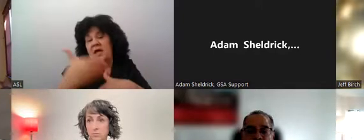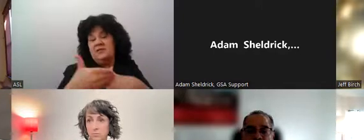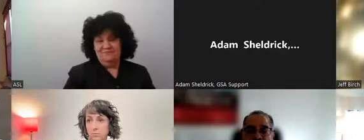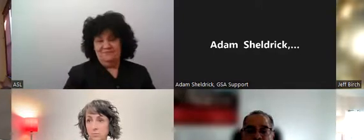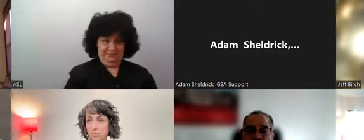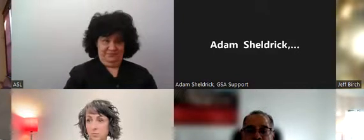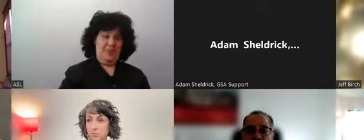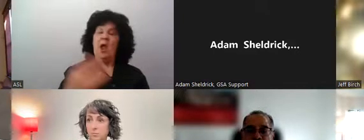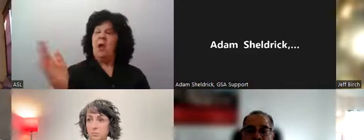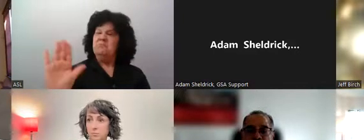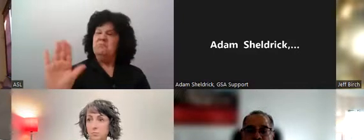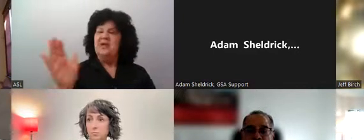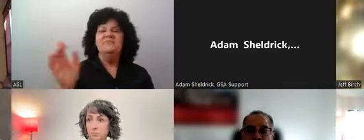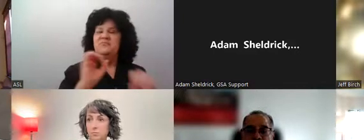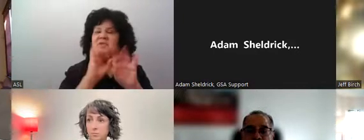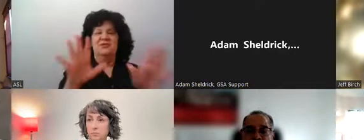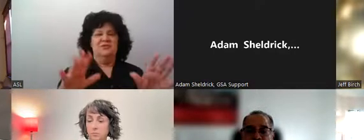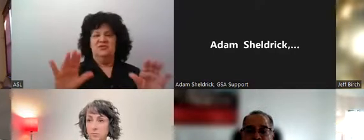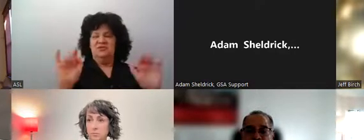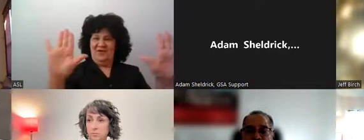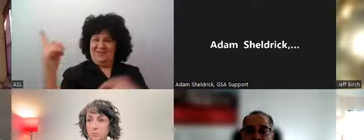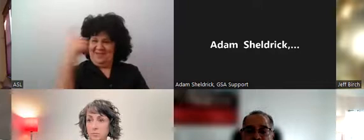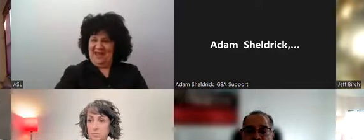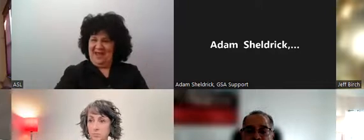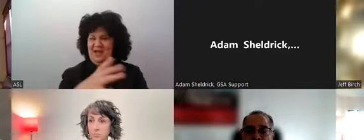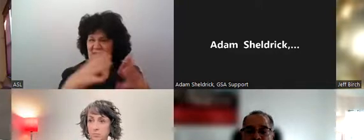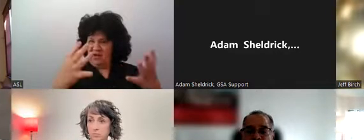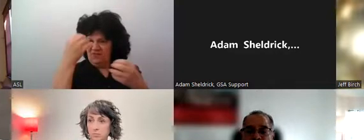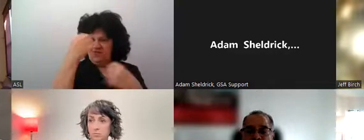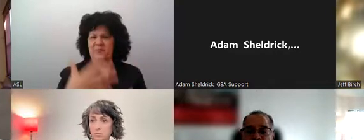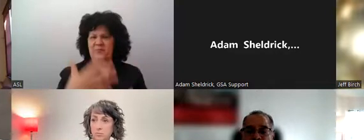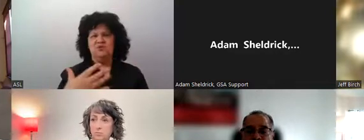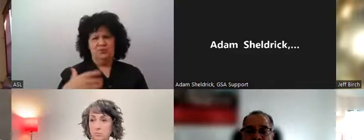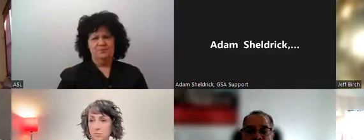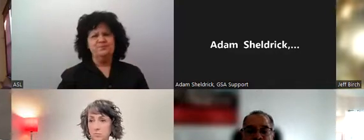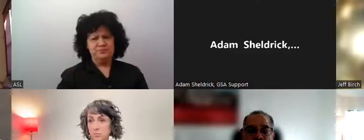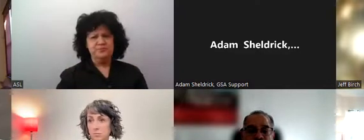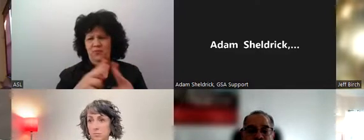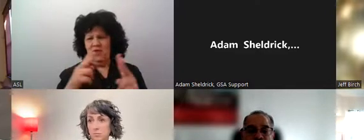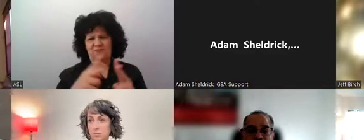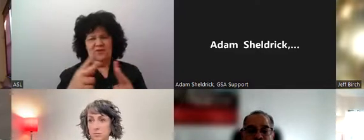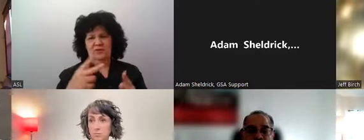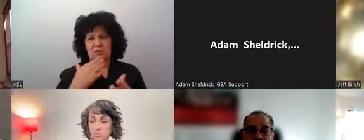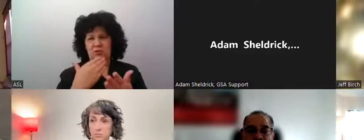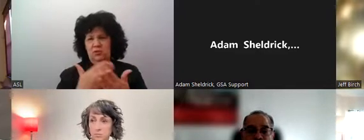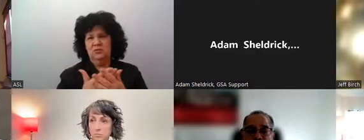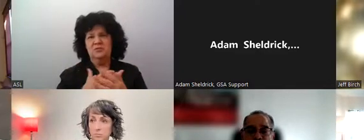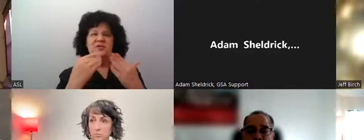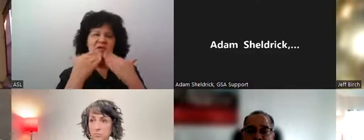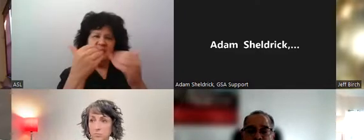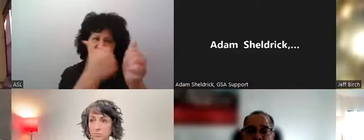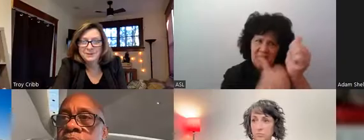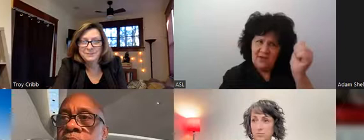No, nothing other than that. It's been a fantastic day with a lot of information that I think has been very valuable. So thank you everyone for your